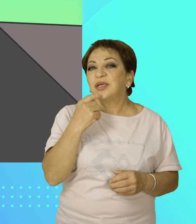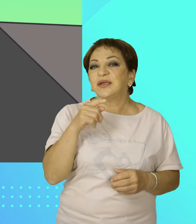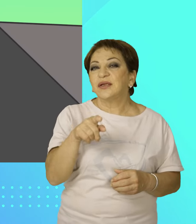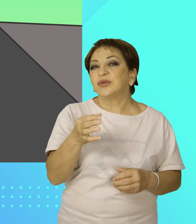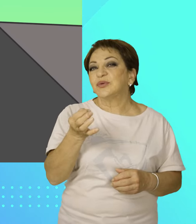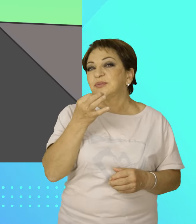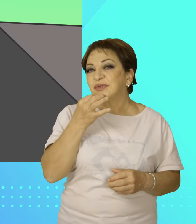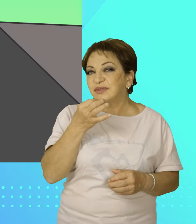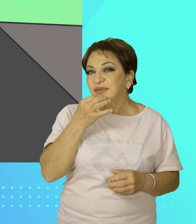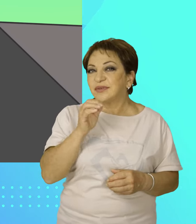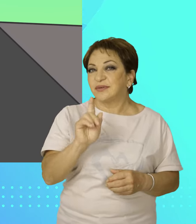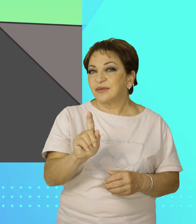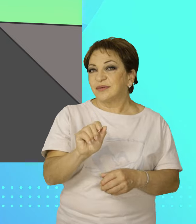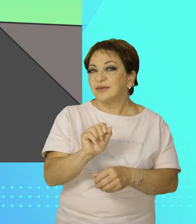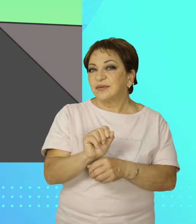who's